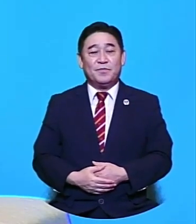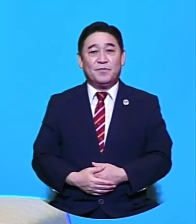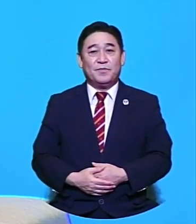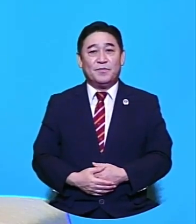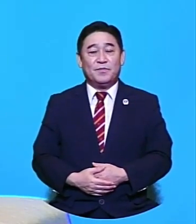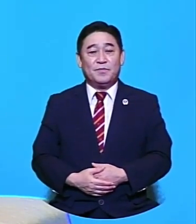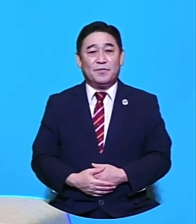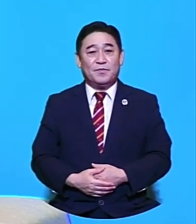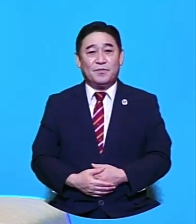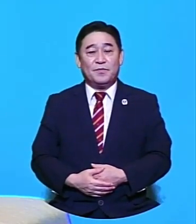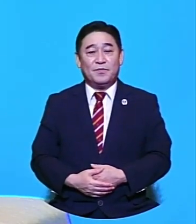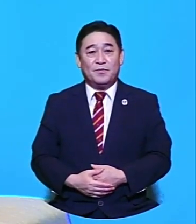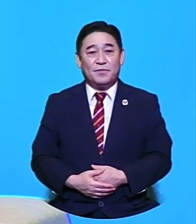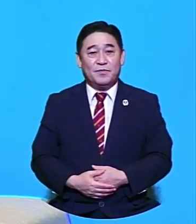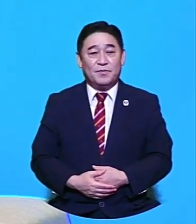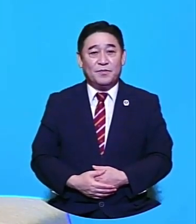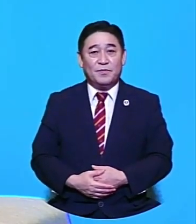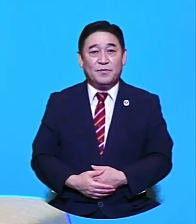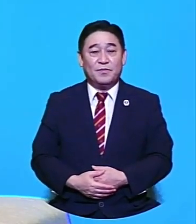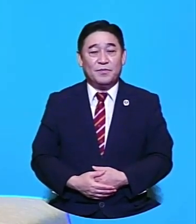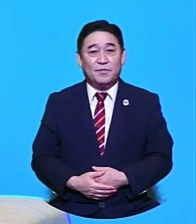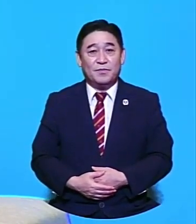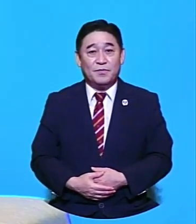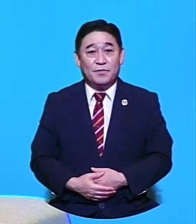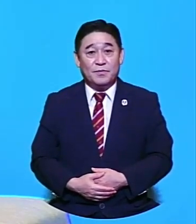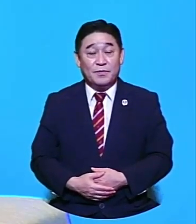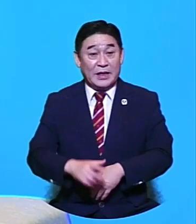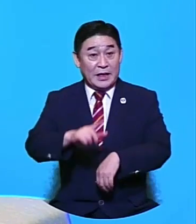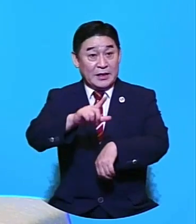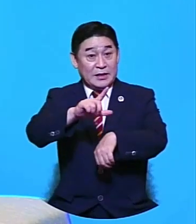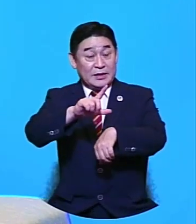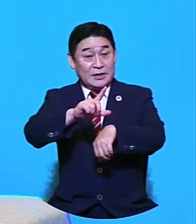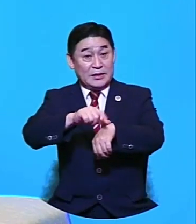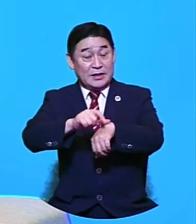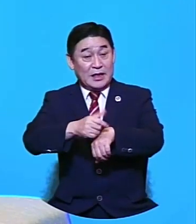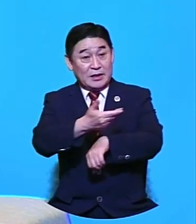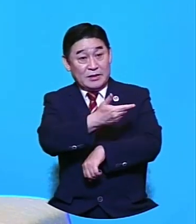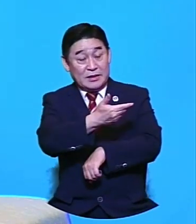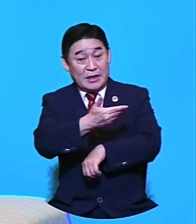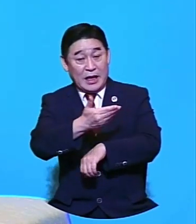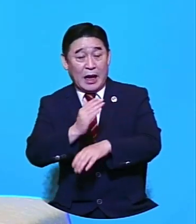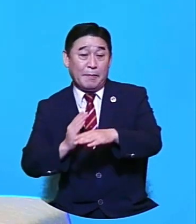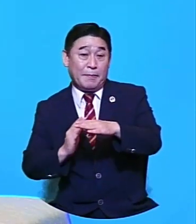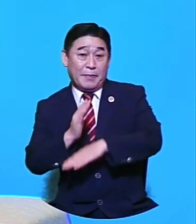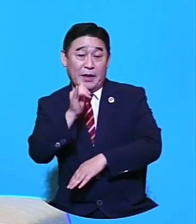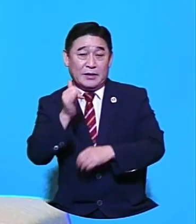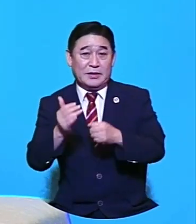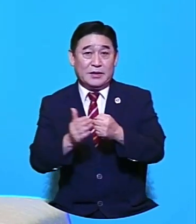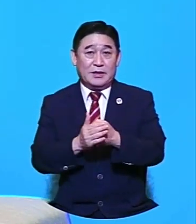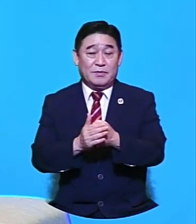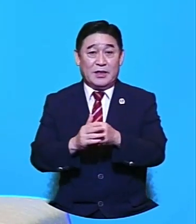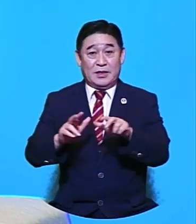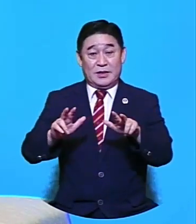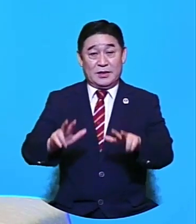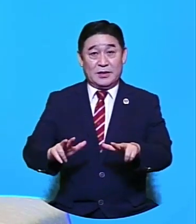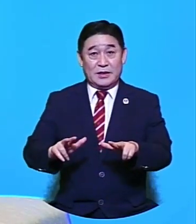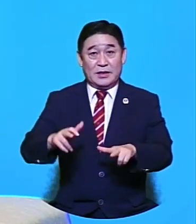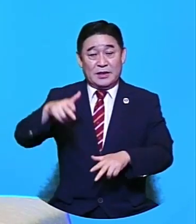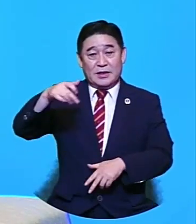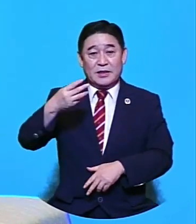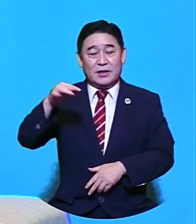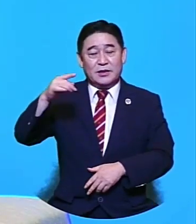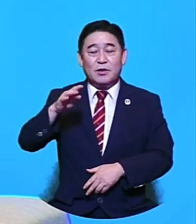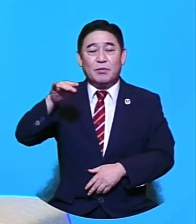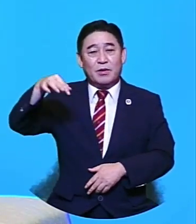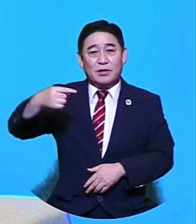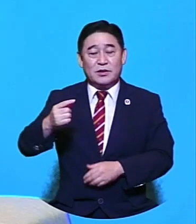we're running a little short on time, so let me turn our virtual mic to Chris. Chris, you